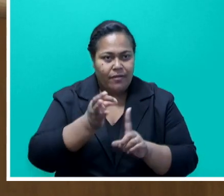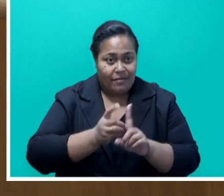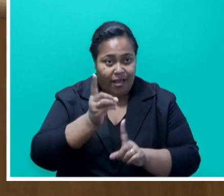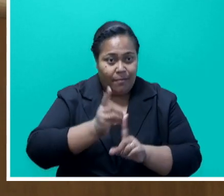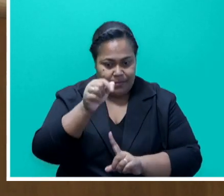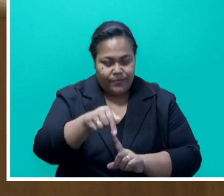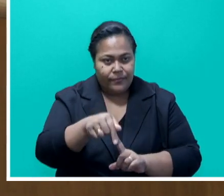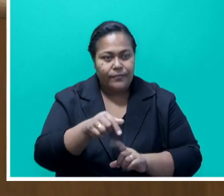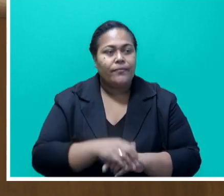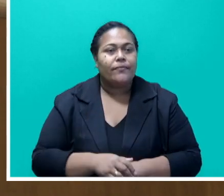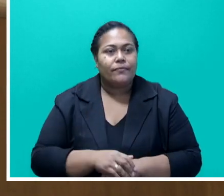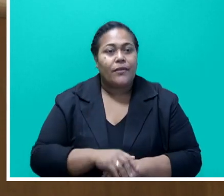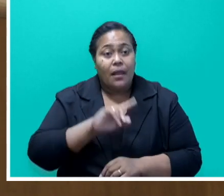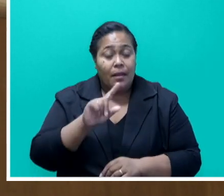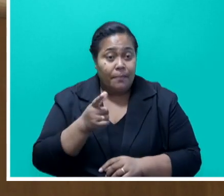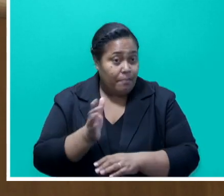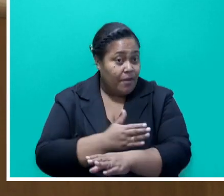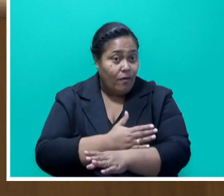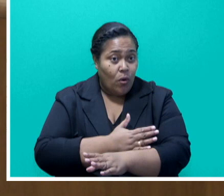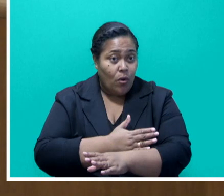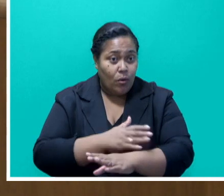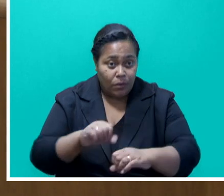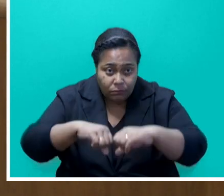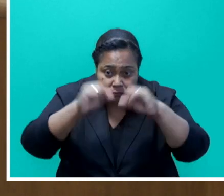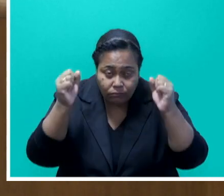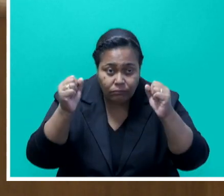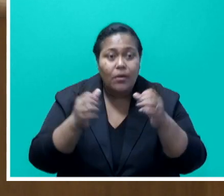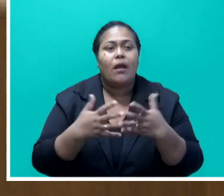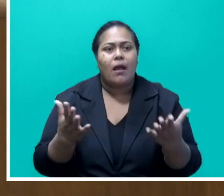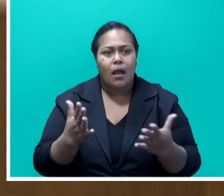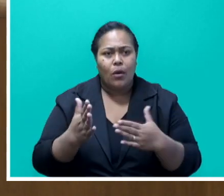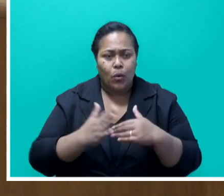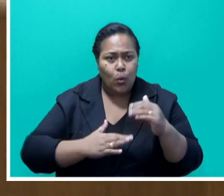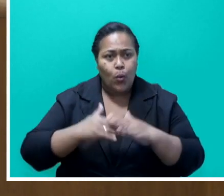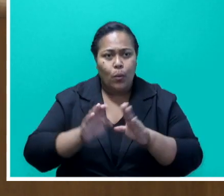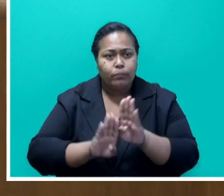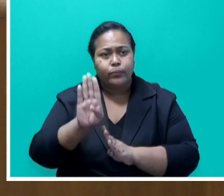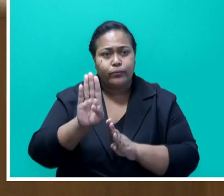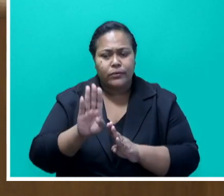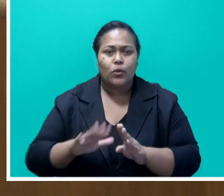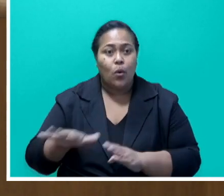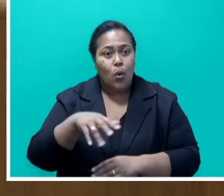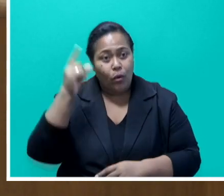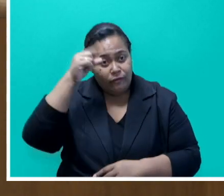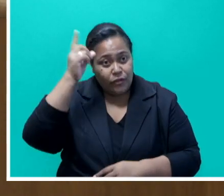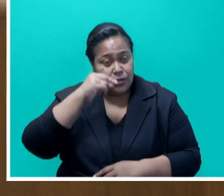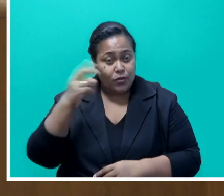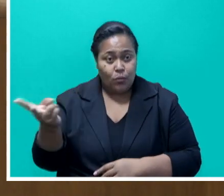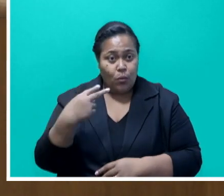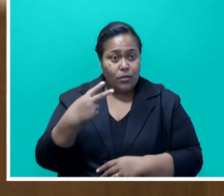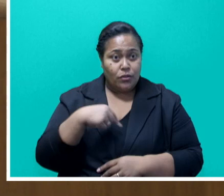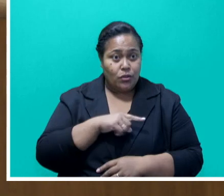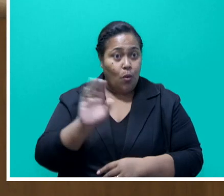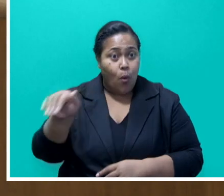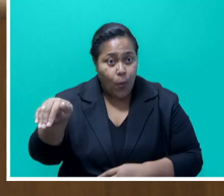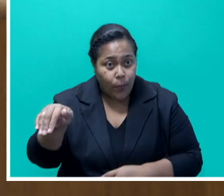I get into the weeds of how we're building up our bamboo industry, I want Fijians watching from home to understand why we're committed